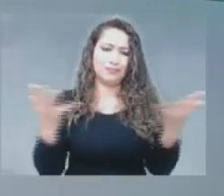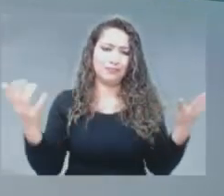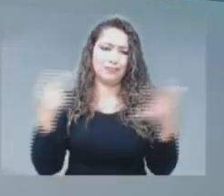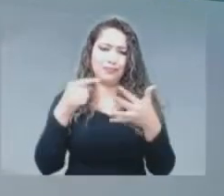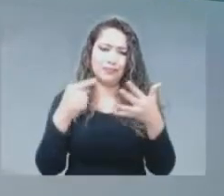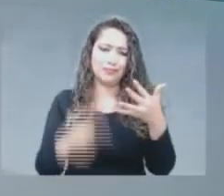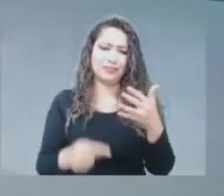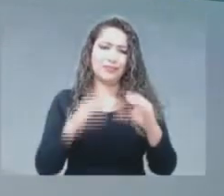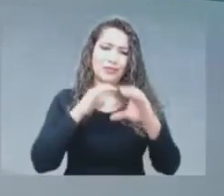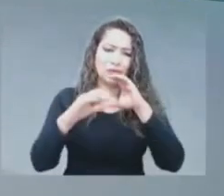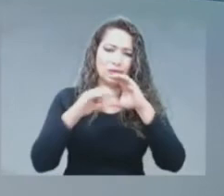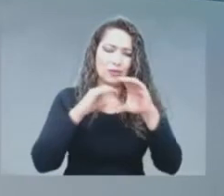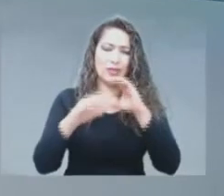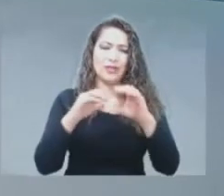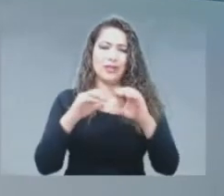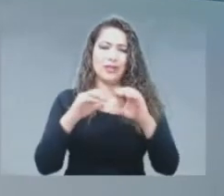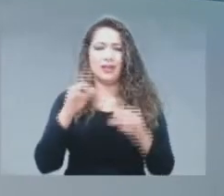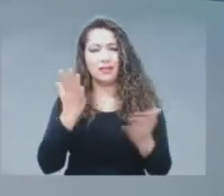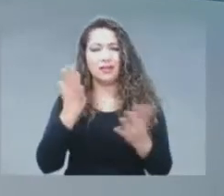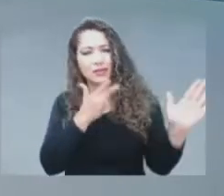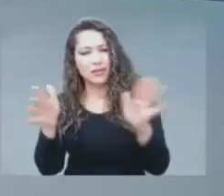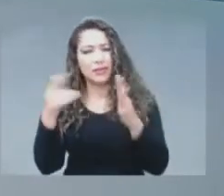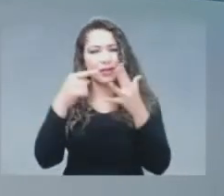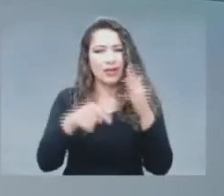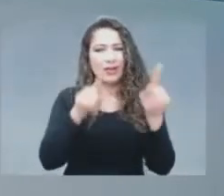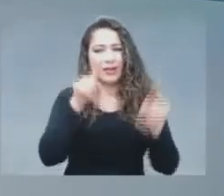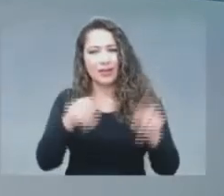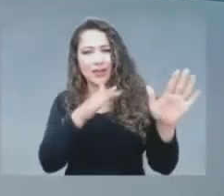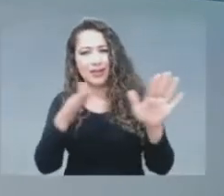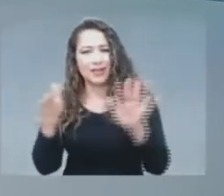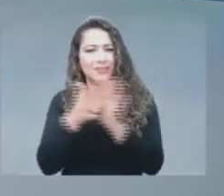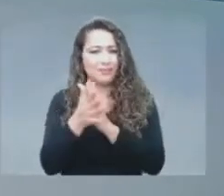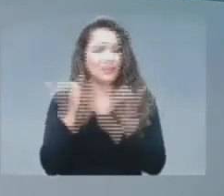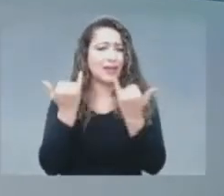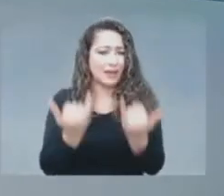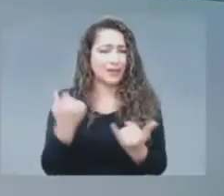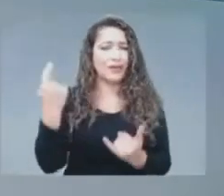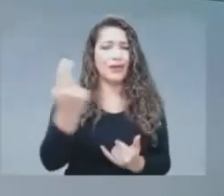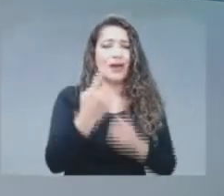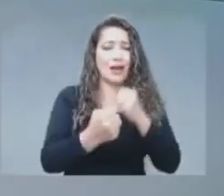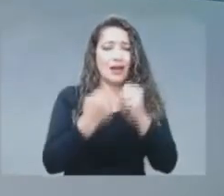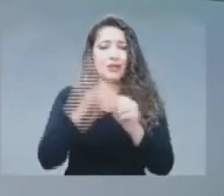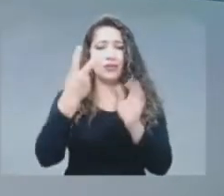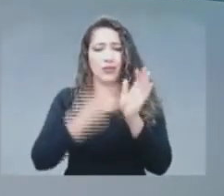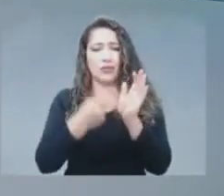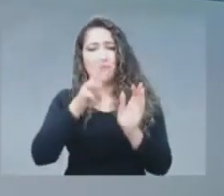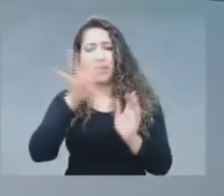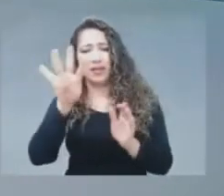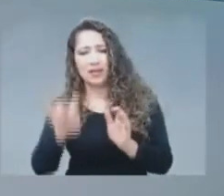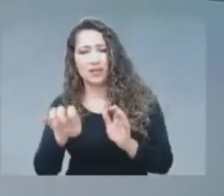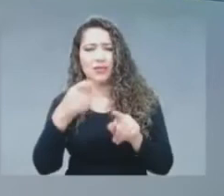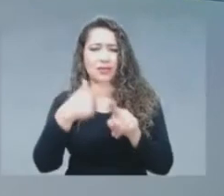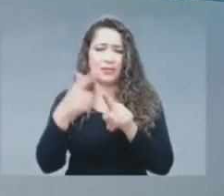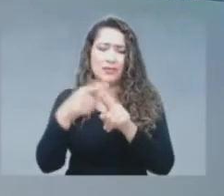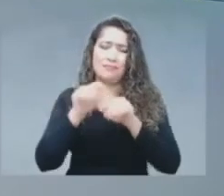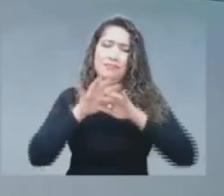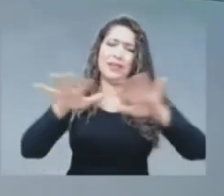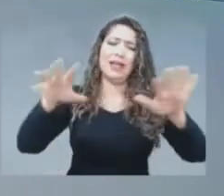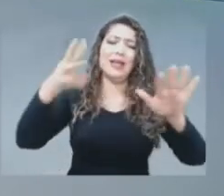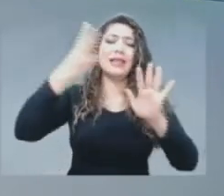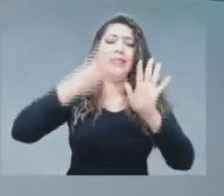broad demand for spectrum in this case. So with this projection, we are going to get up to 2029 with